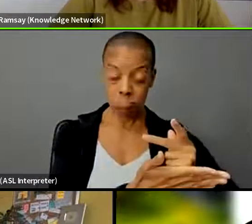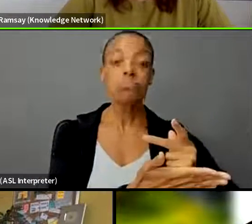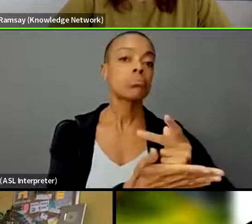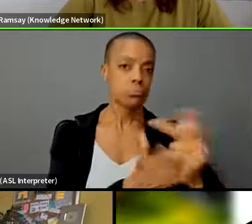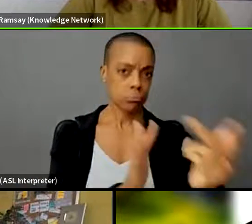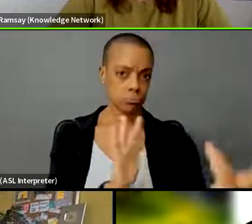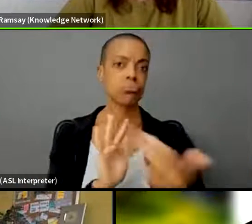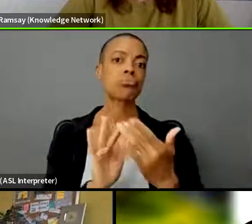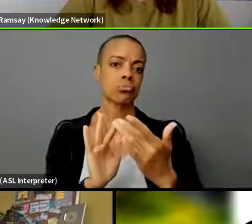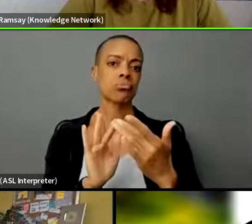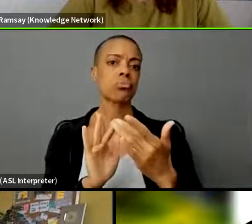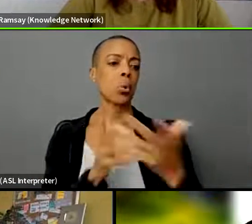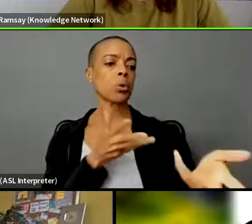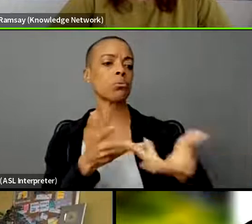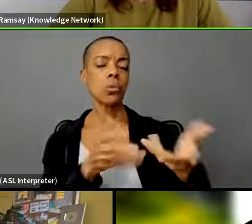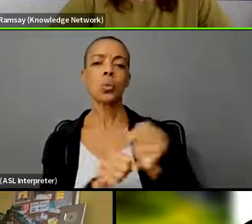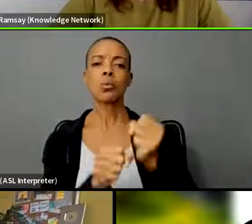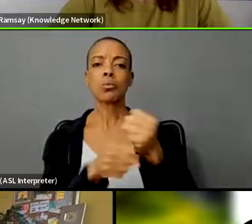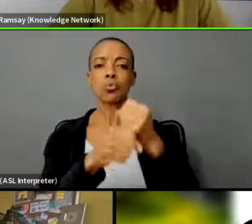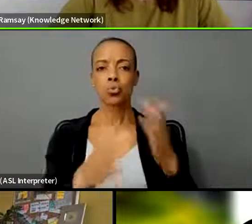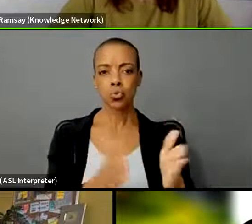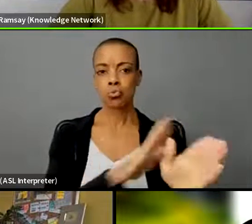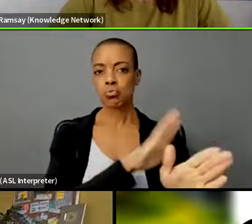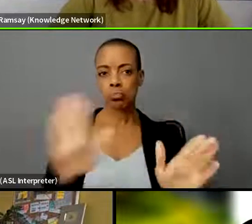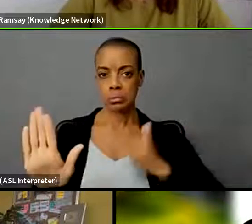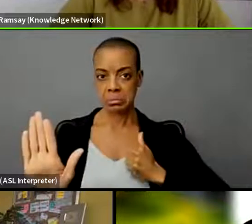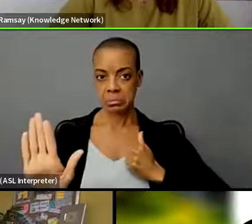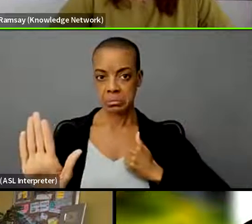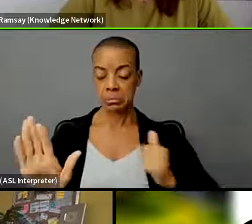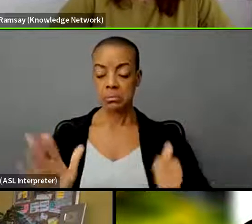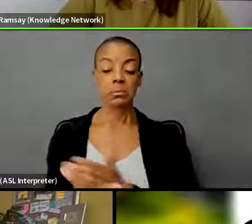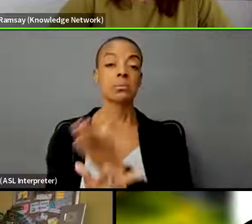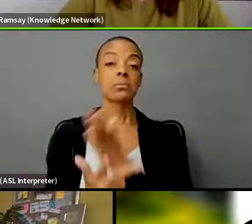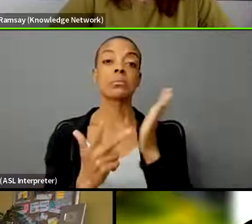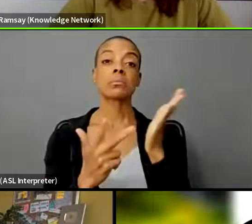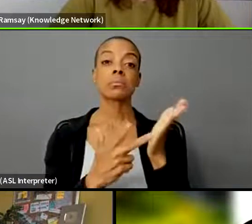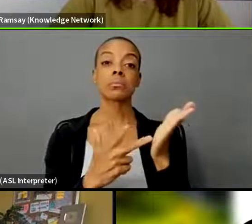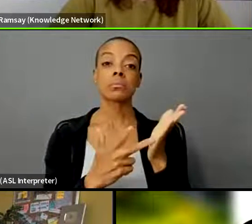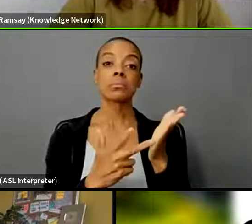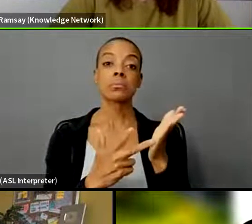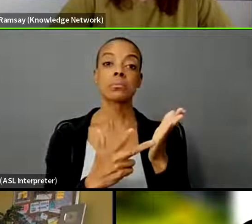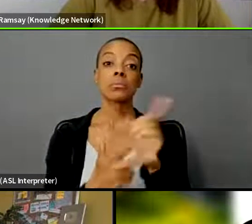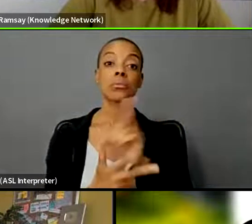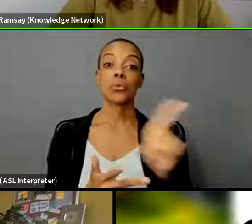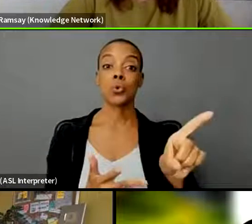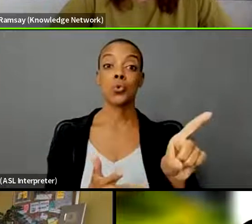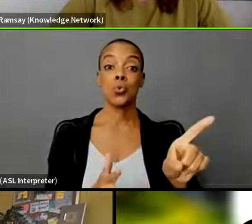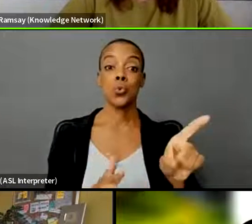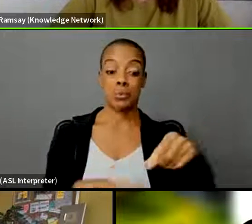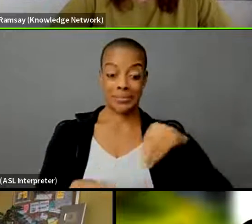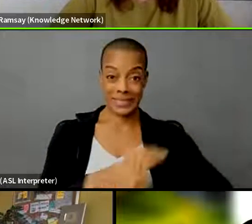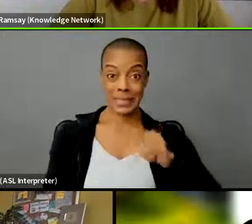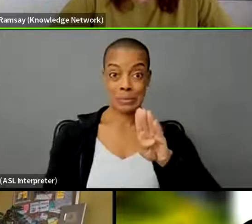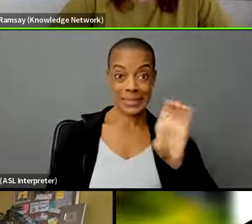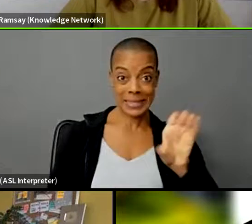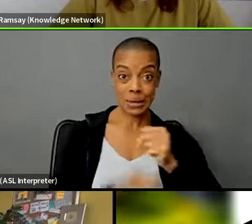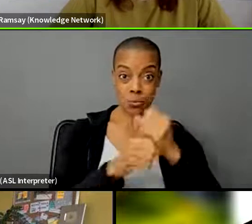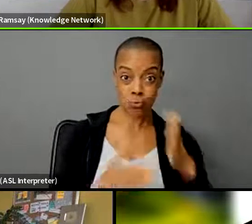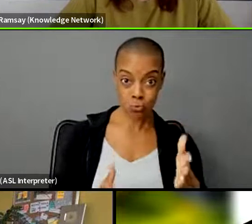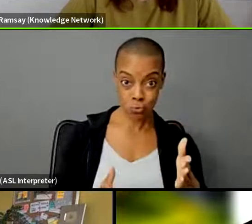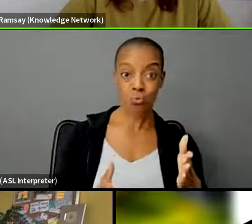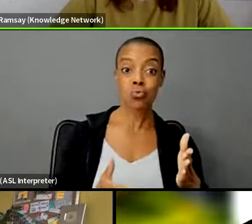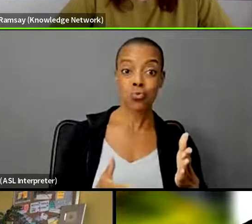with producers across Canada. And then if you are specifically a BC producer, we can